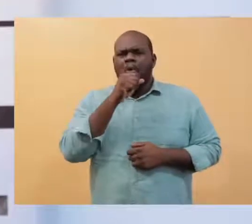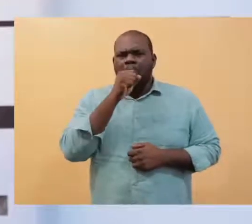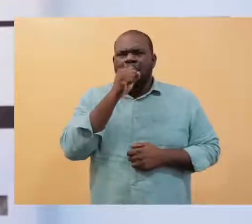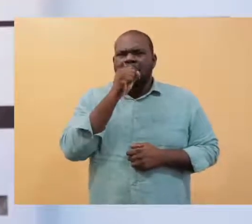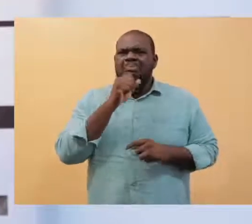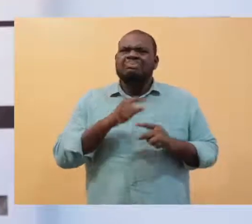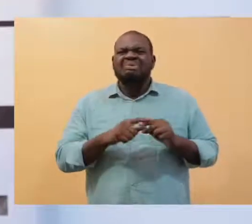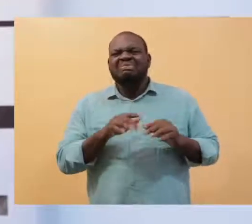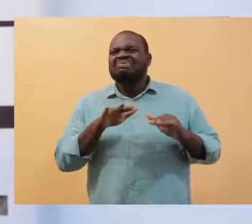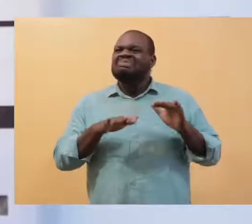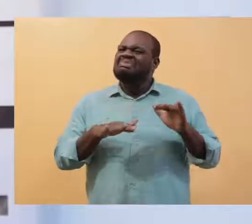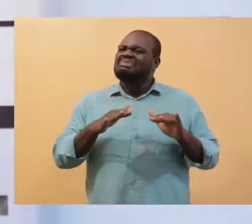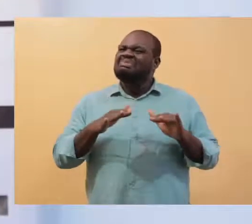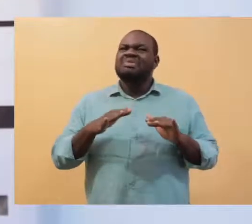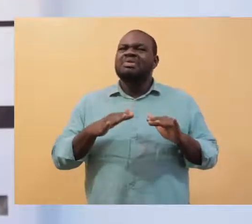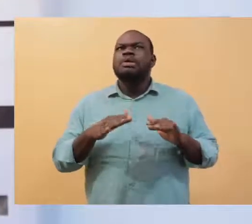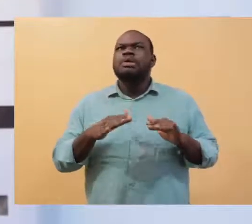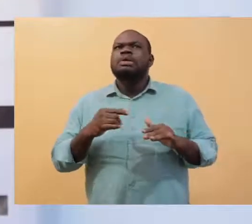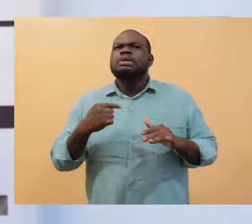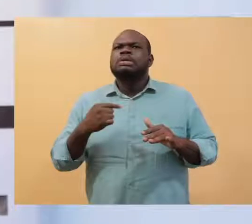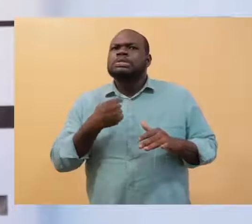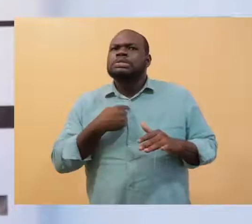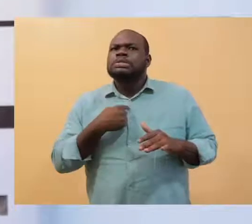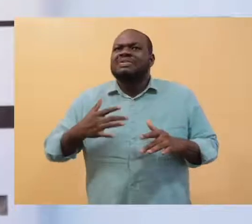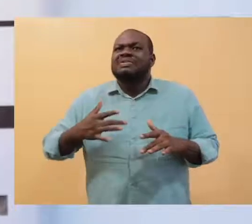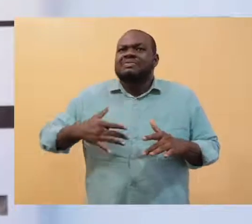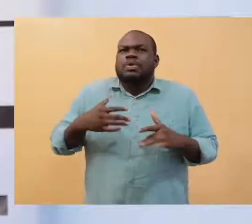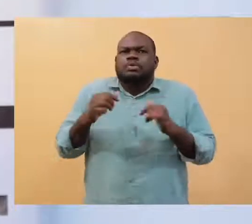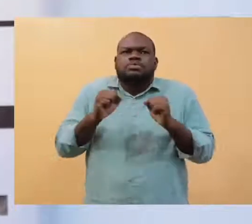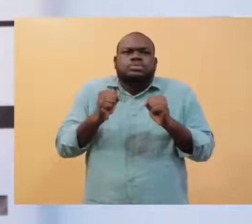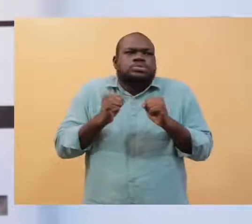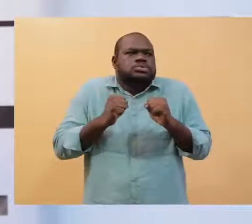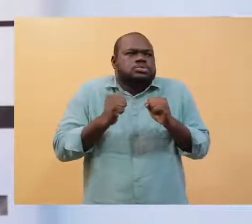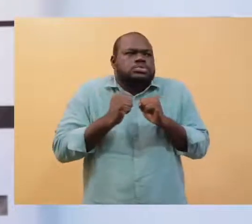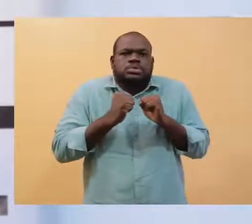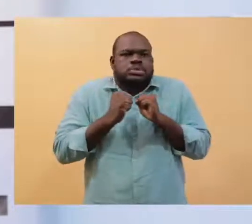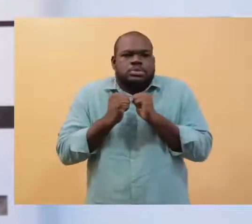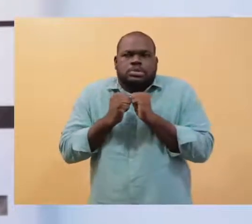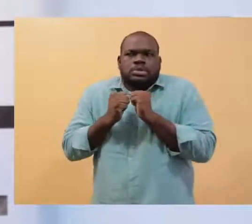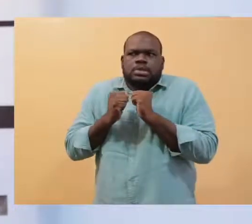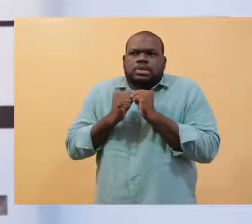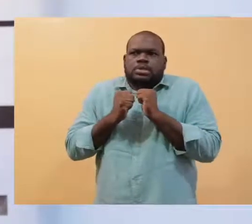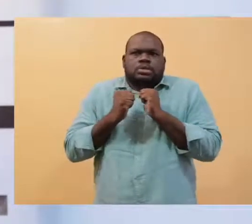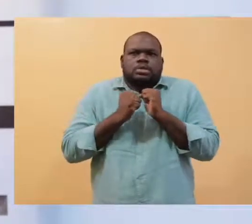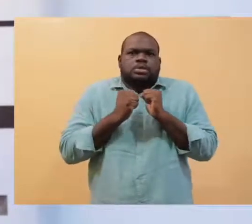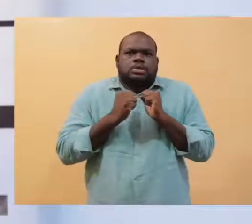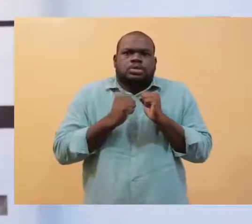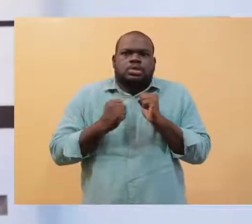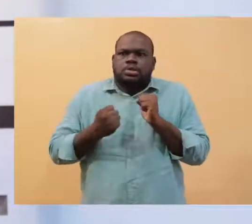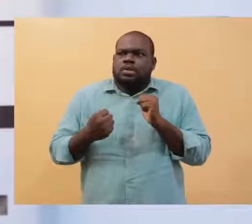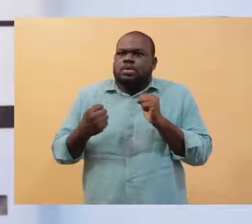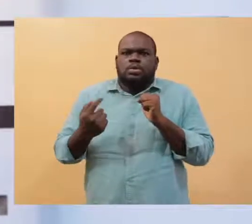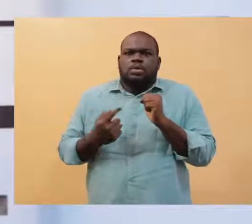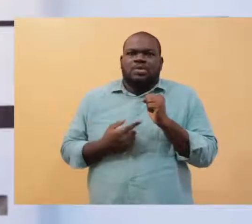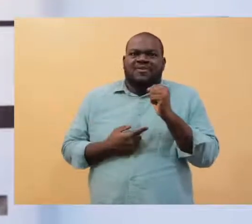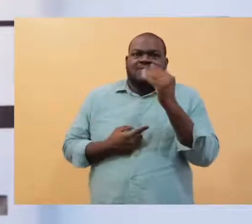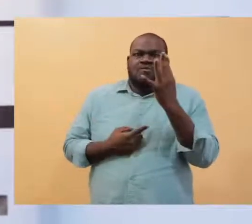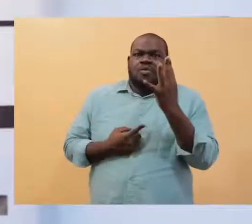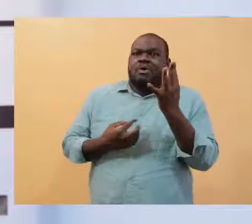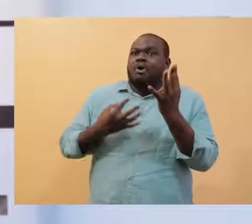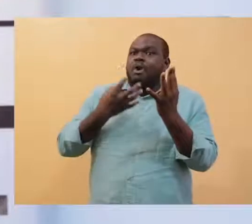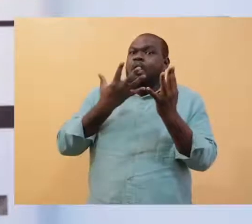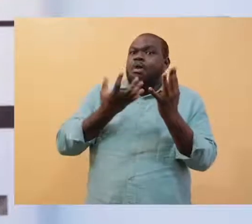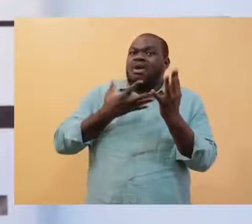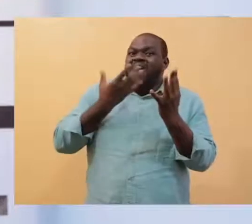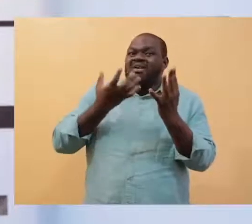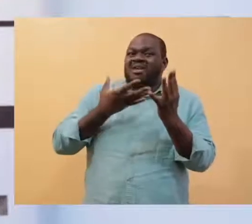sign. I was feeling freezing cold and shivering. At one point, I had 4 hot water bottles on the